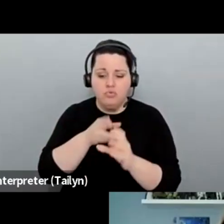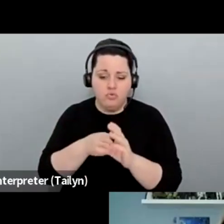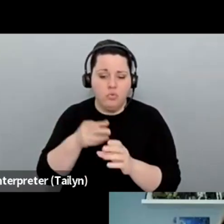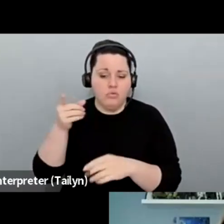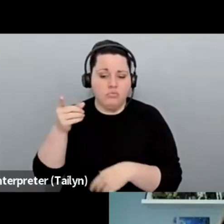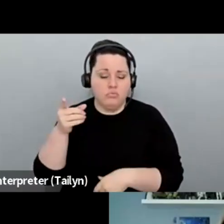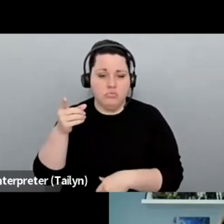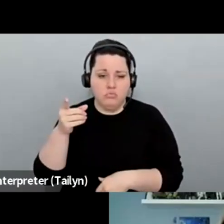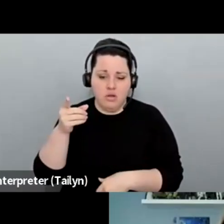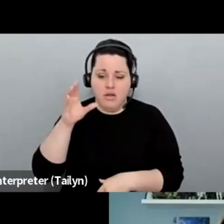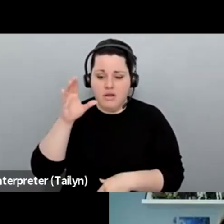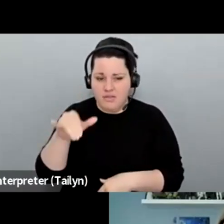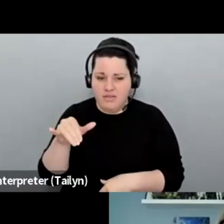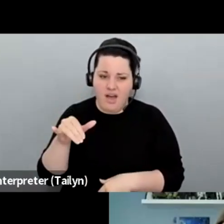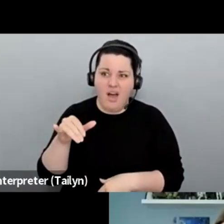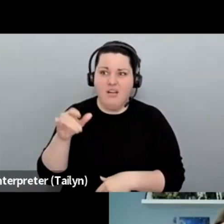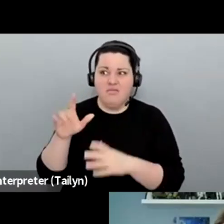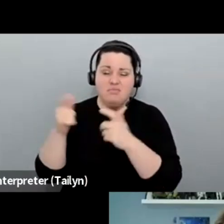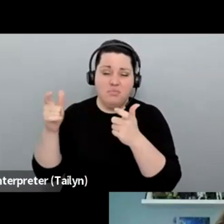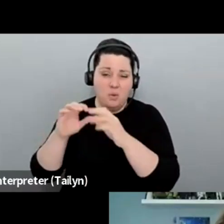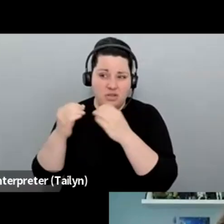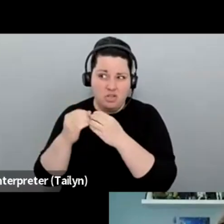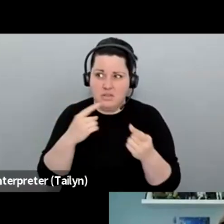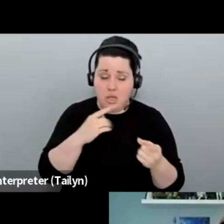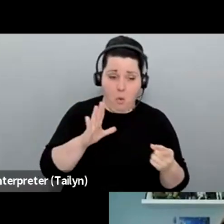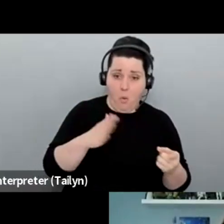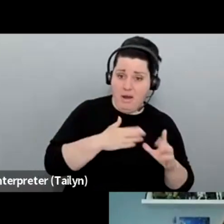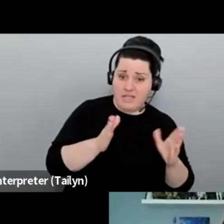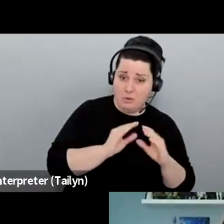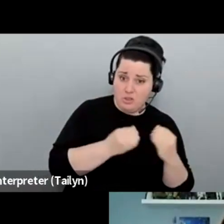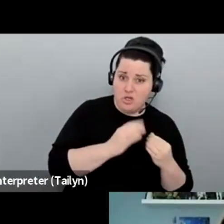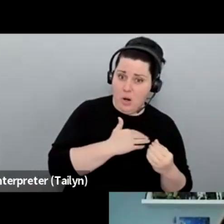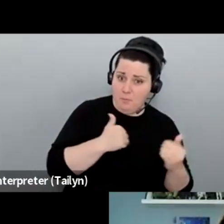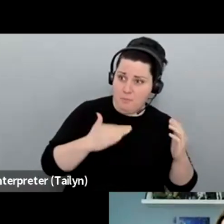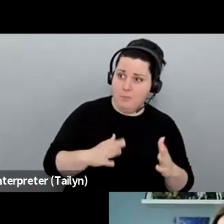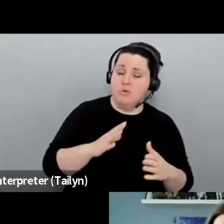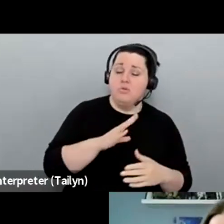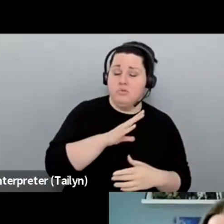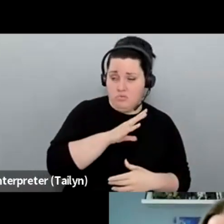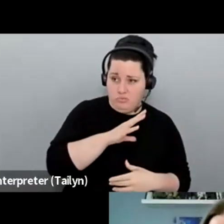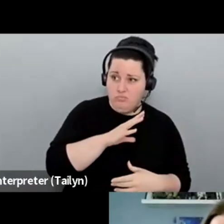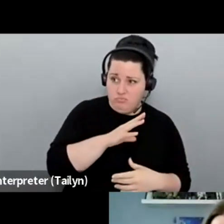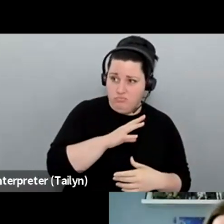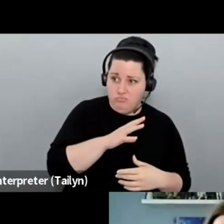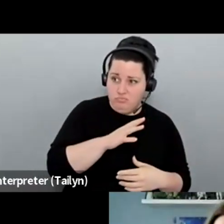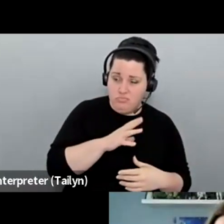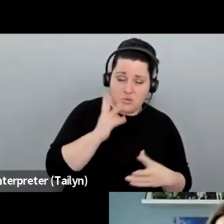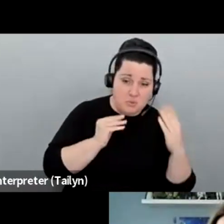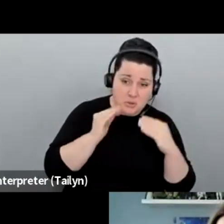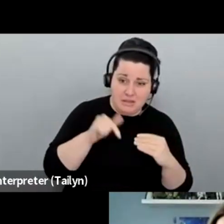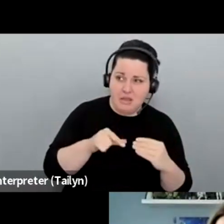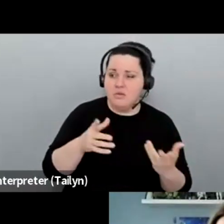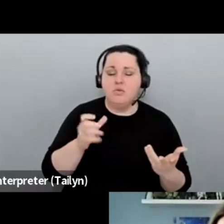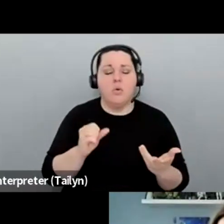advocacy and say, our members are experiencing X, Y, and Z. So if you are part of a membership organization, definitely talking to the advocacy team on what that